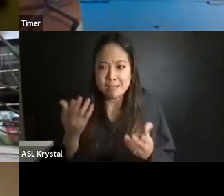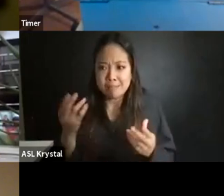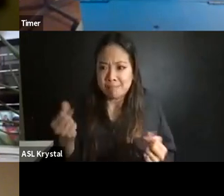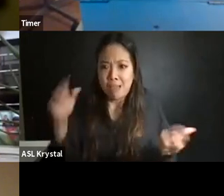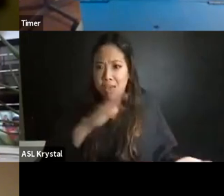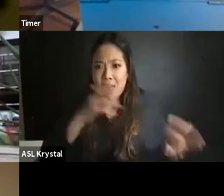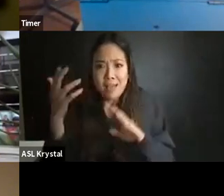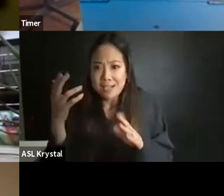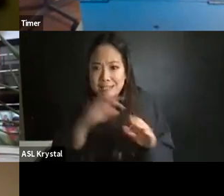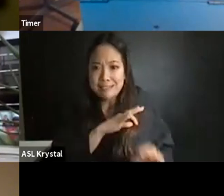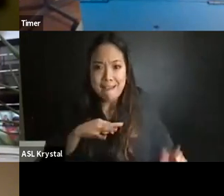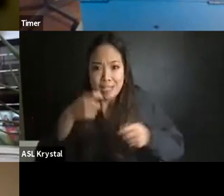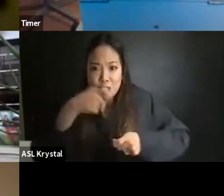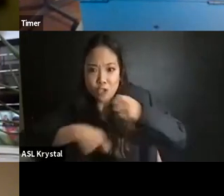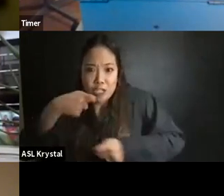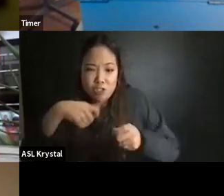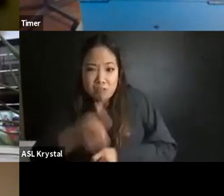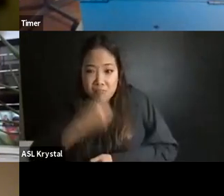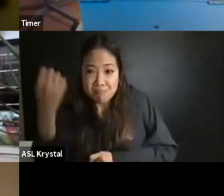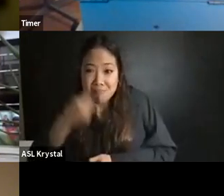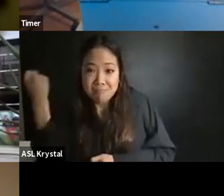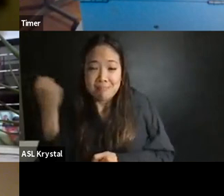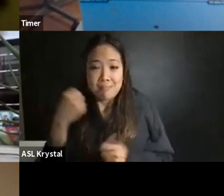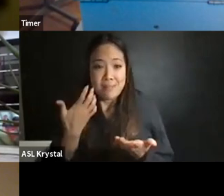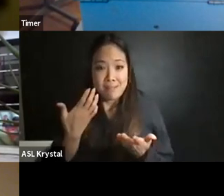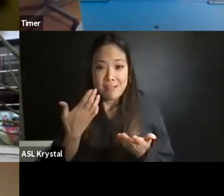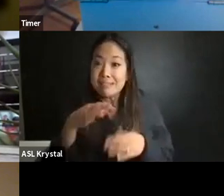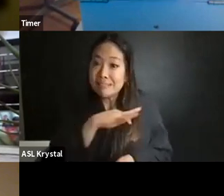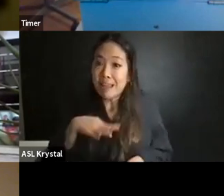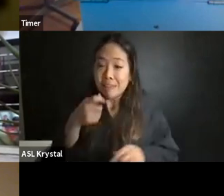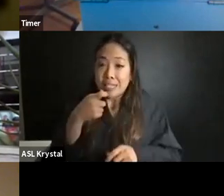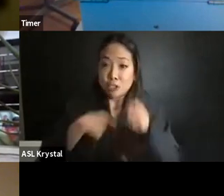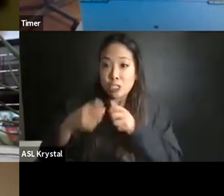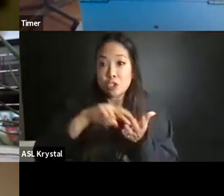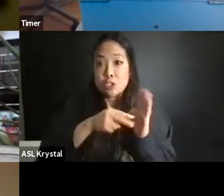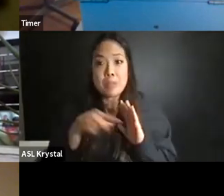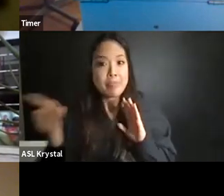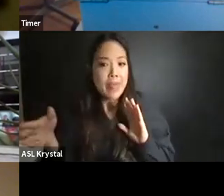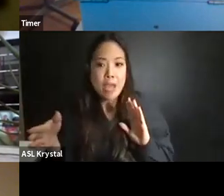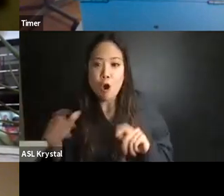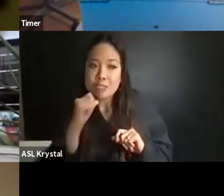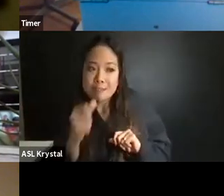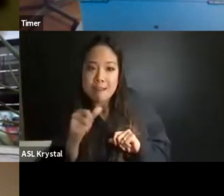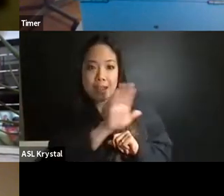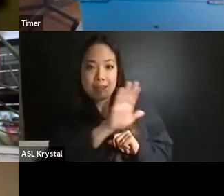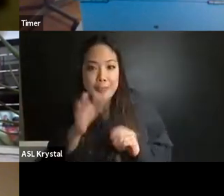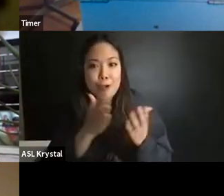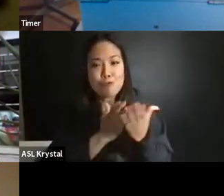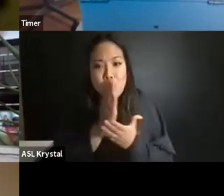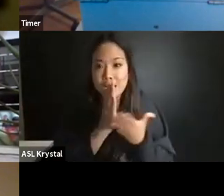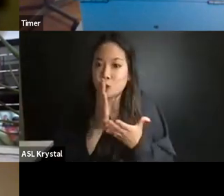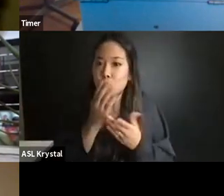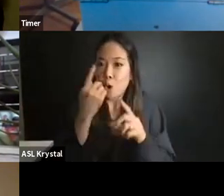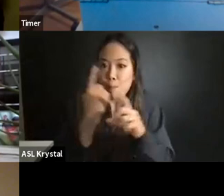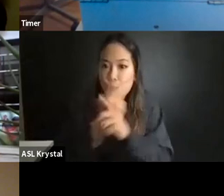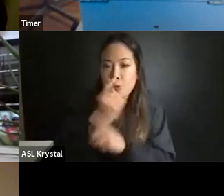through the stopping changes the district is denying their right to a free and appropriate public education in the absence of appropriate delivery